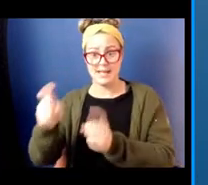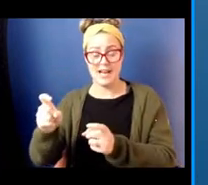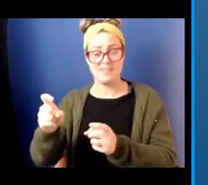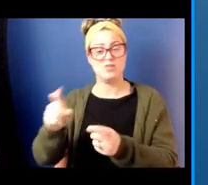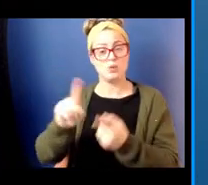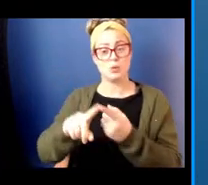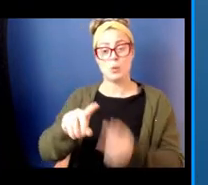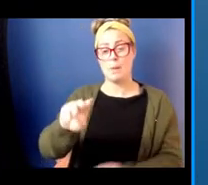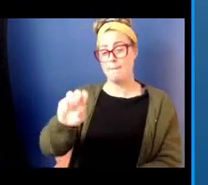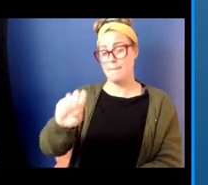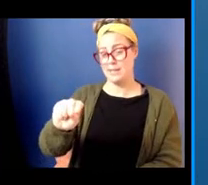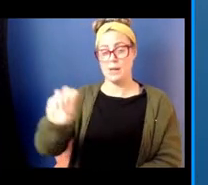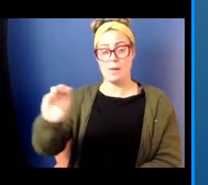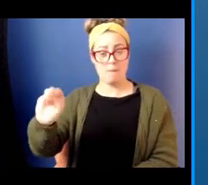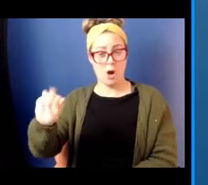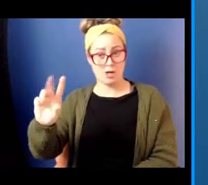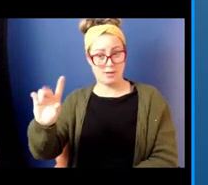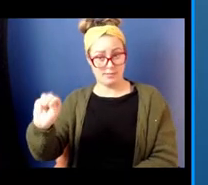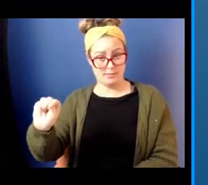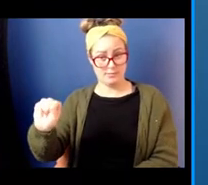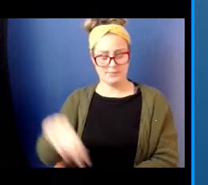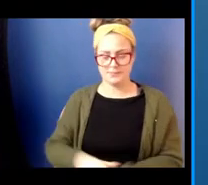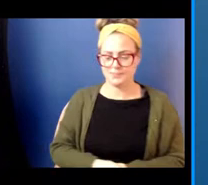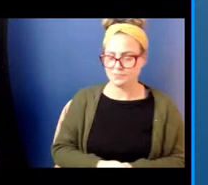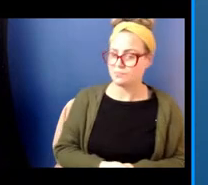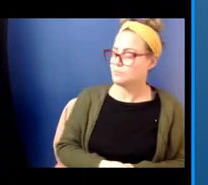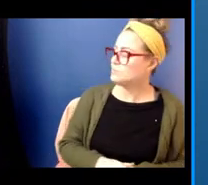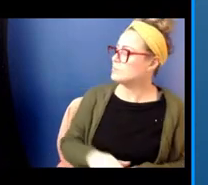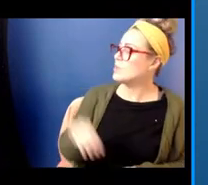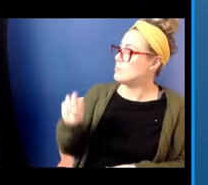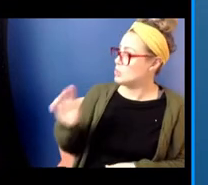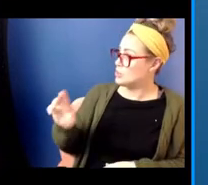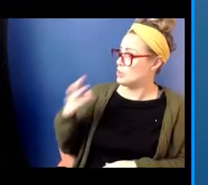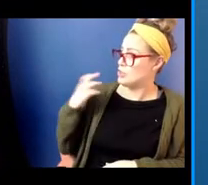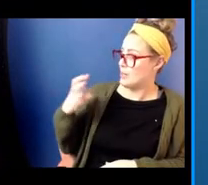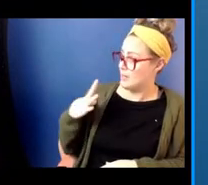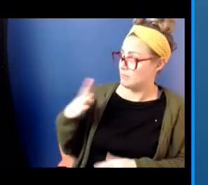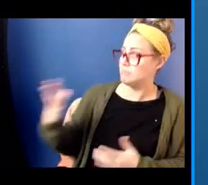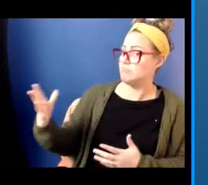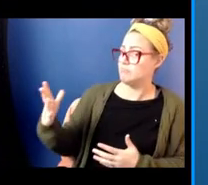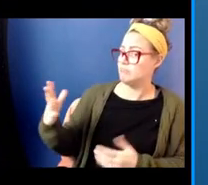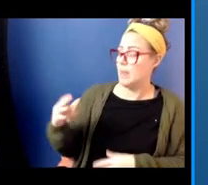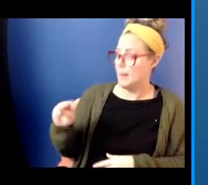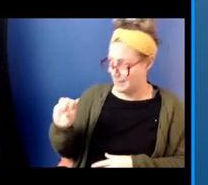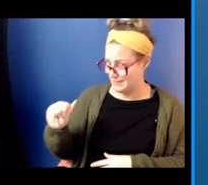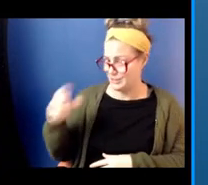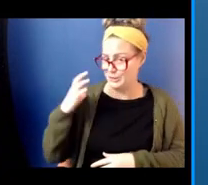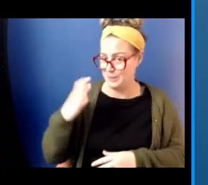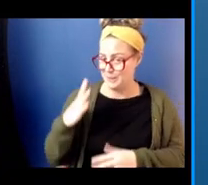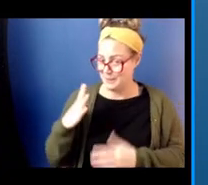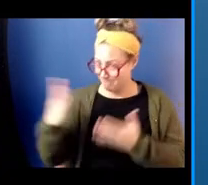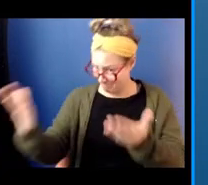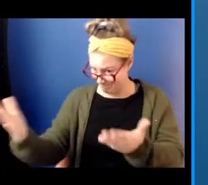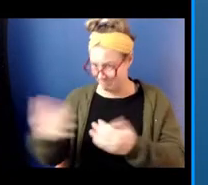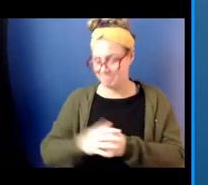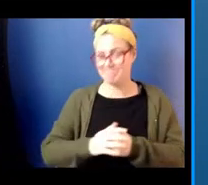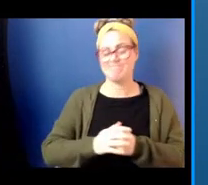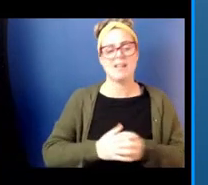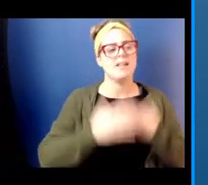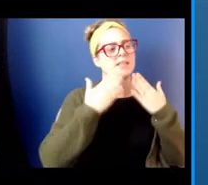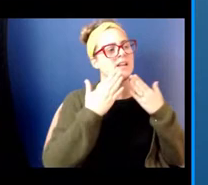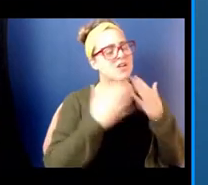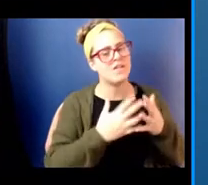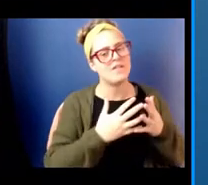Mr chairman Mr Mr chairman you have a quote thank you very much Helen uh